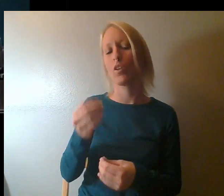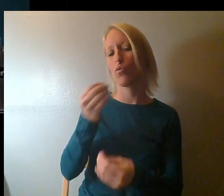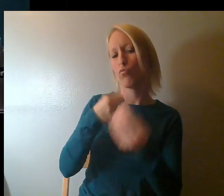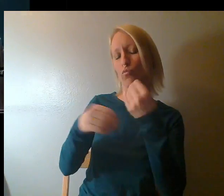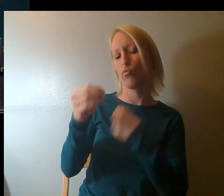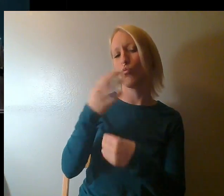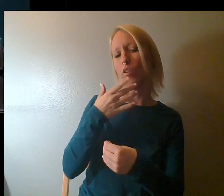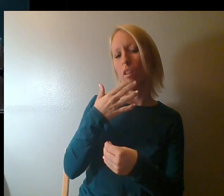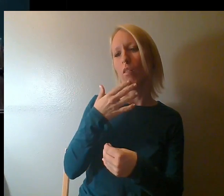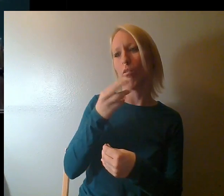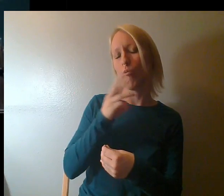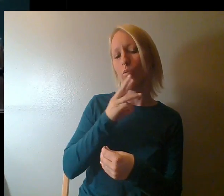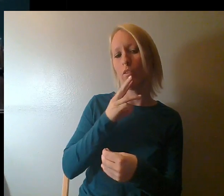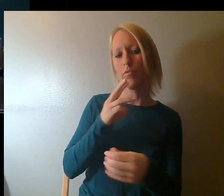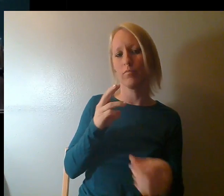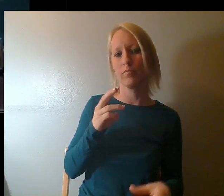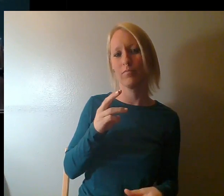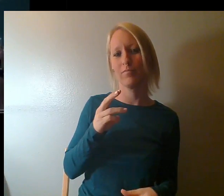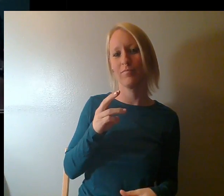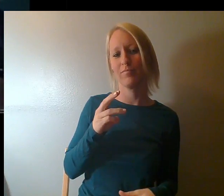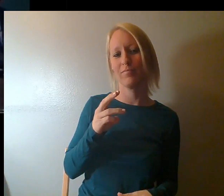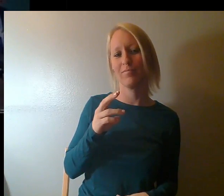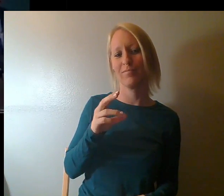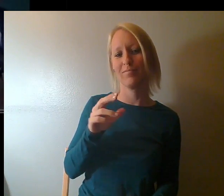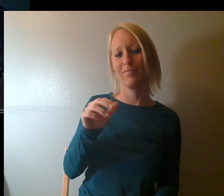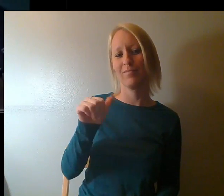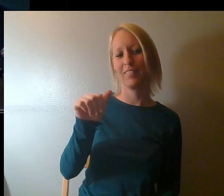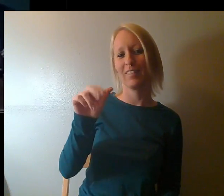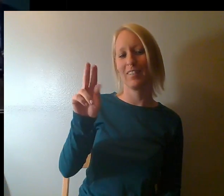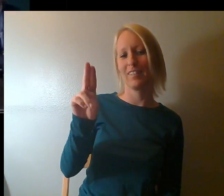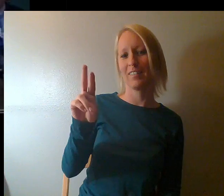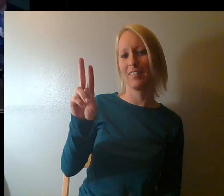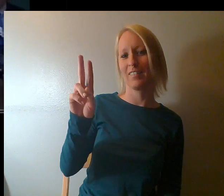go. Oh, Andrew, you had something though. What was it?